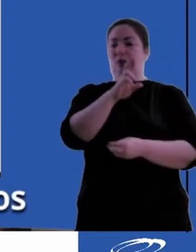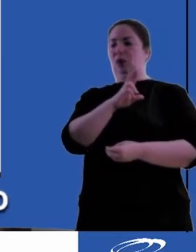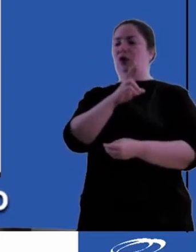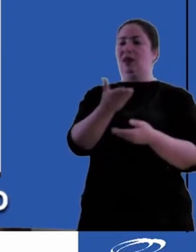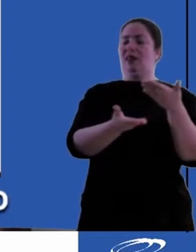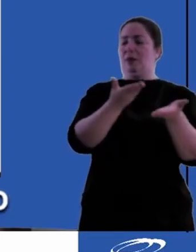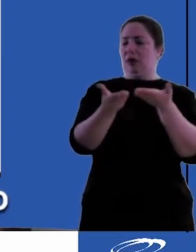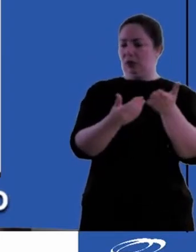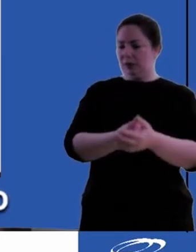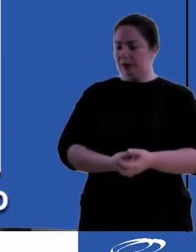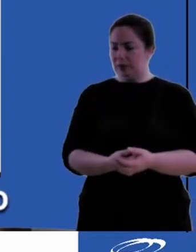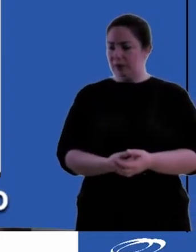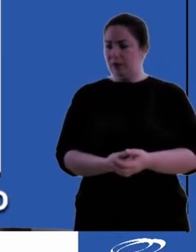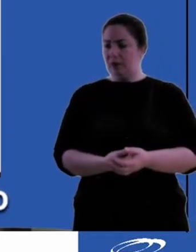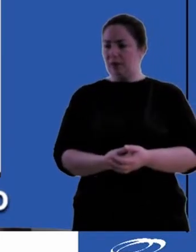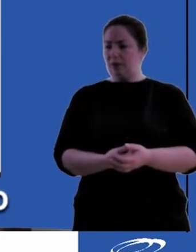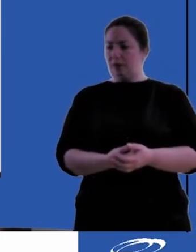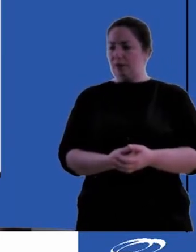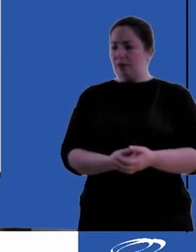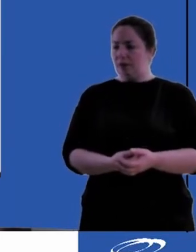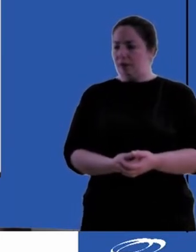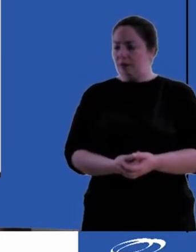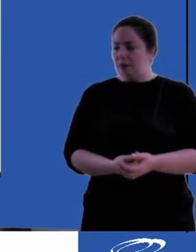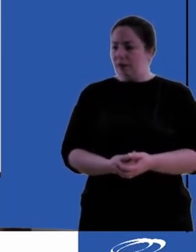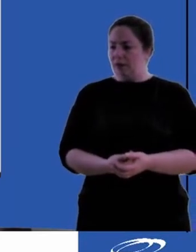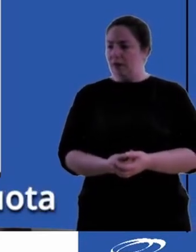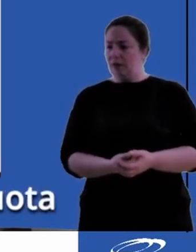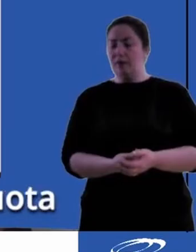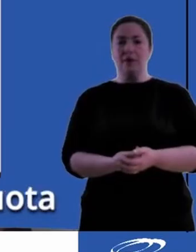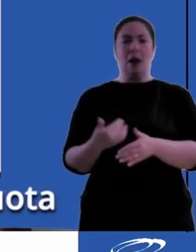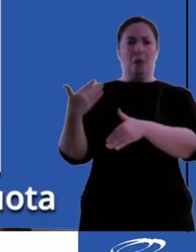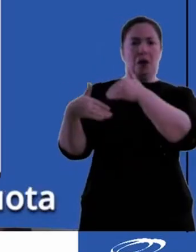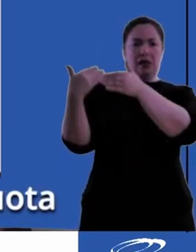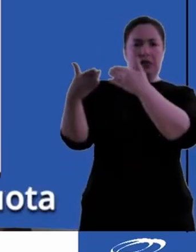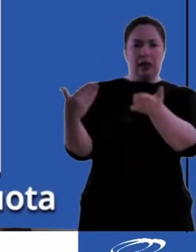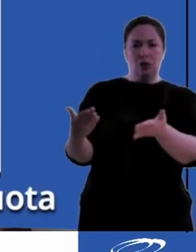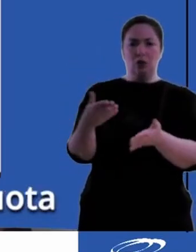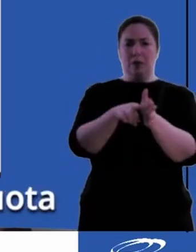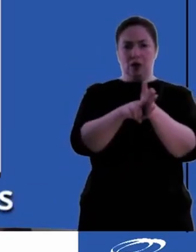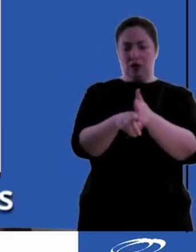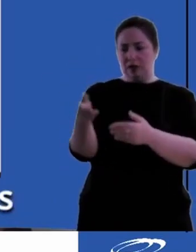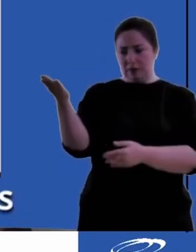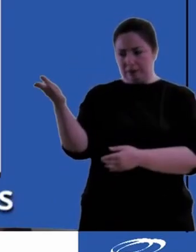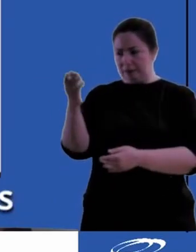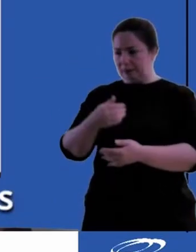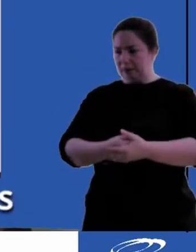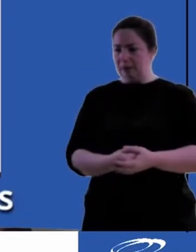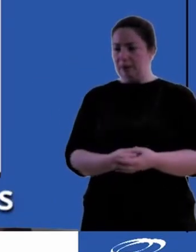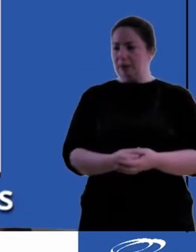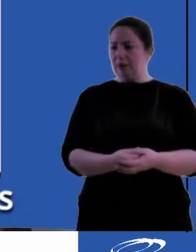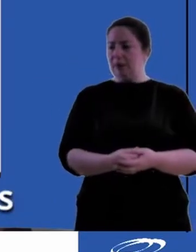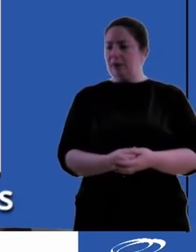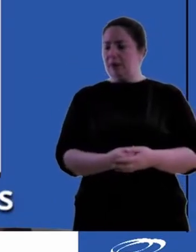homogenized their tissues and did our standard plate and broth cultures that's shown on the left-hand side, but also took an aliquot of that tissue